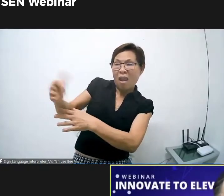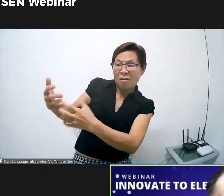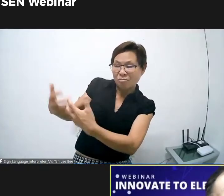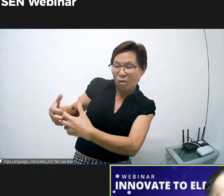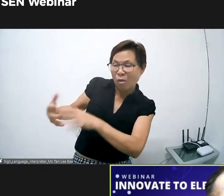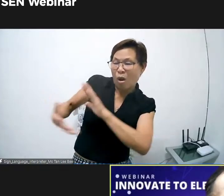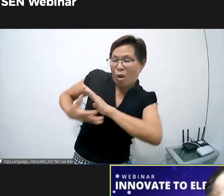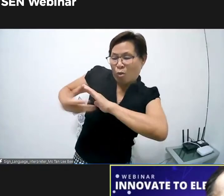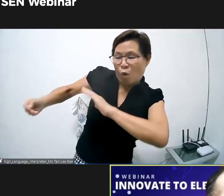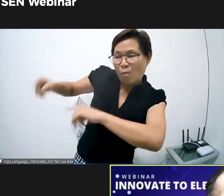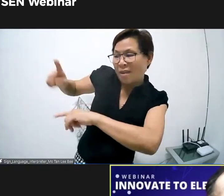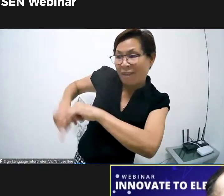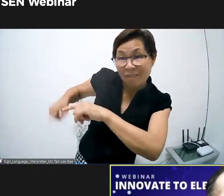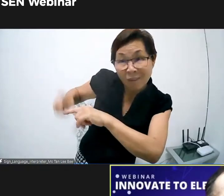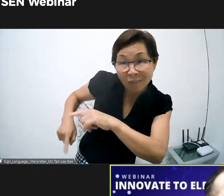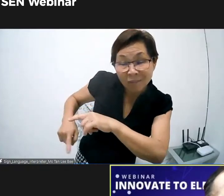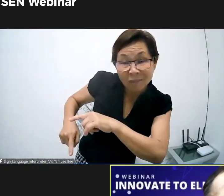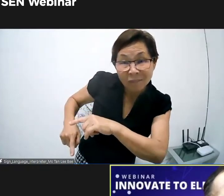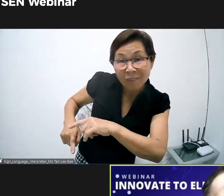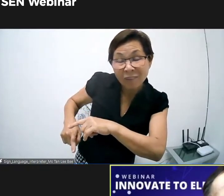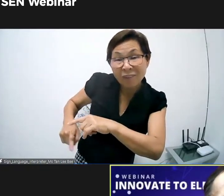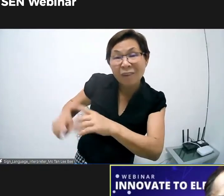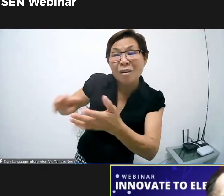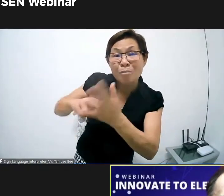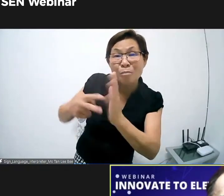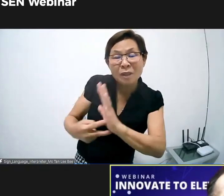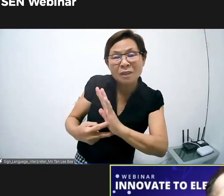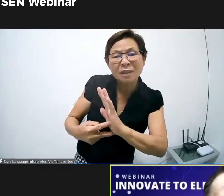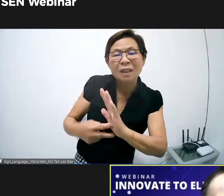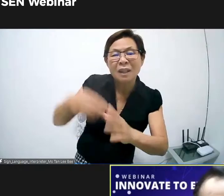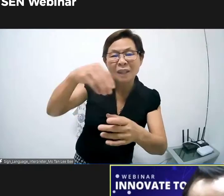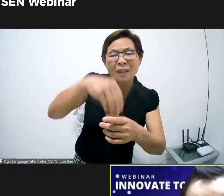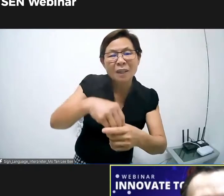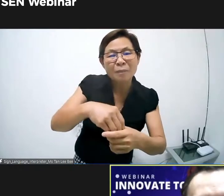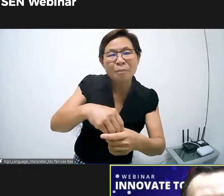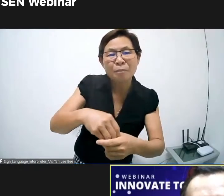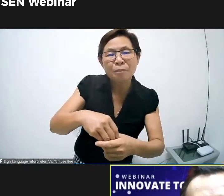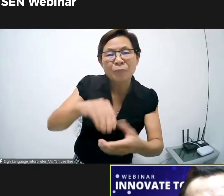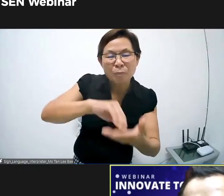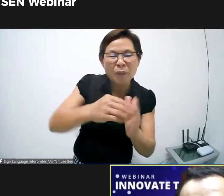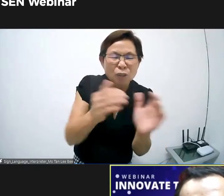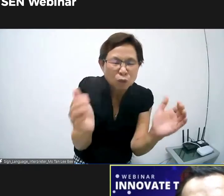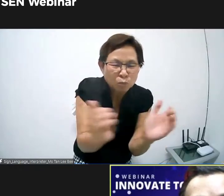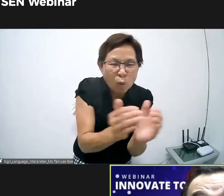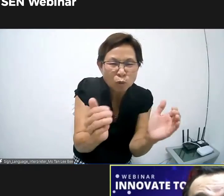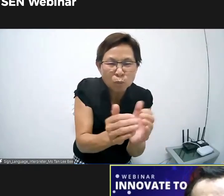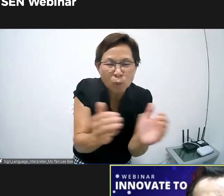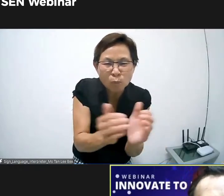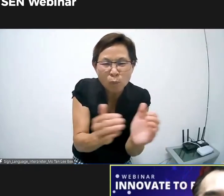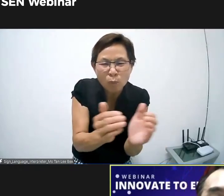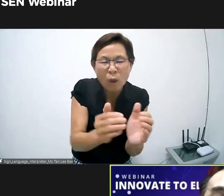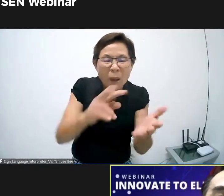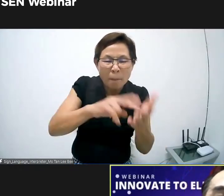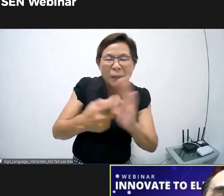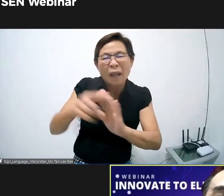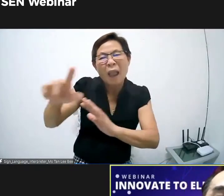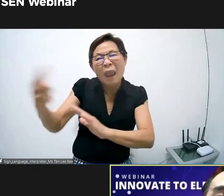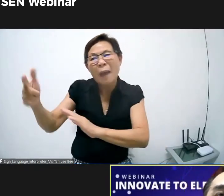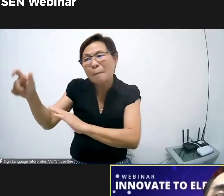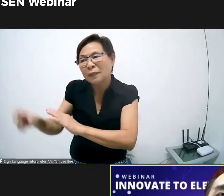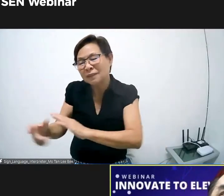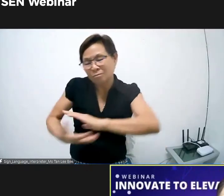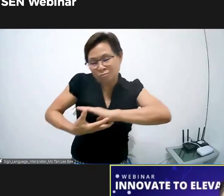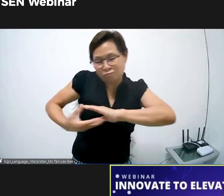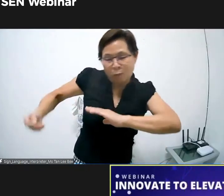it. Even in small small scale, and other industries cannot replicate it. But then when we